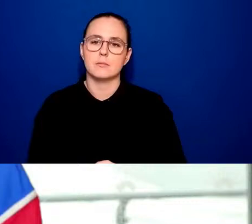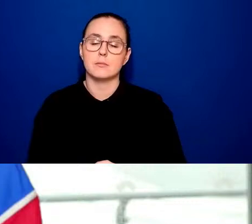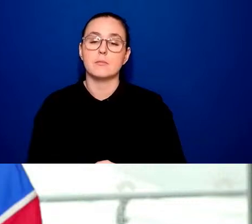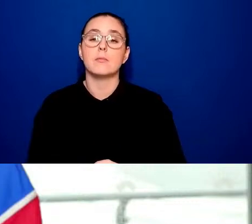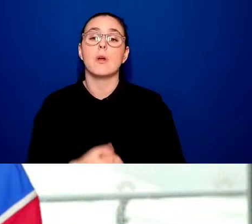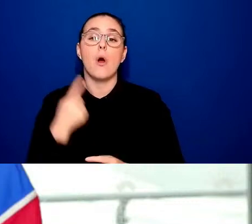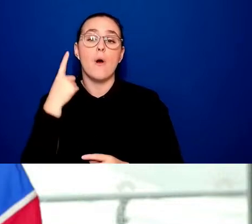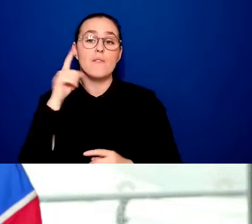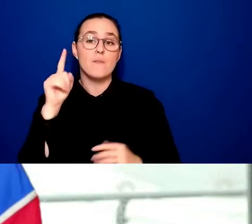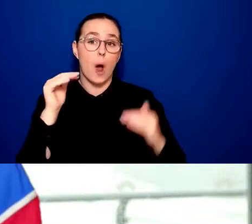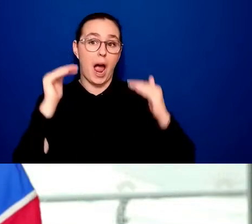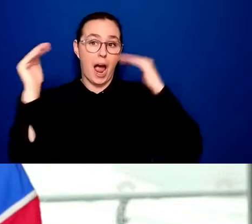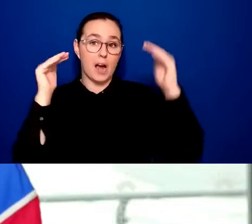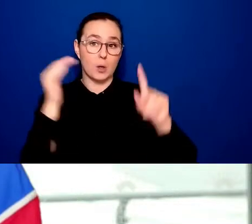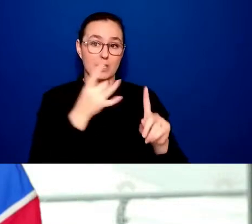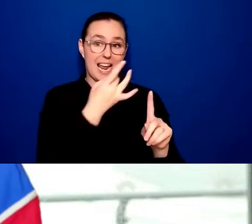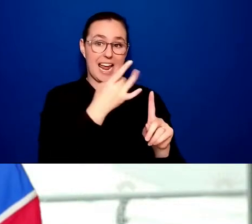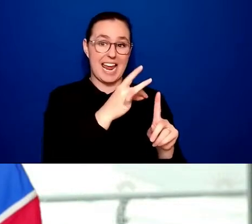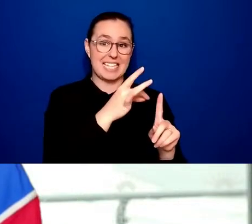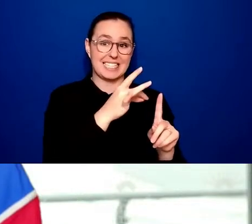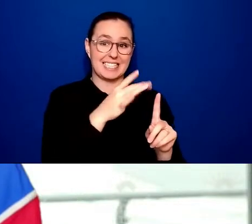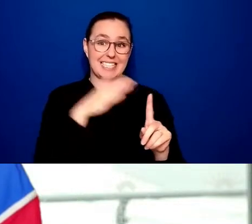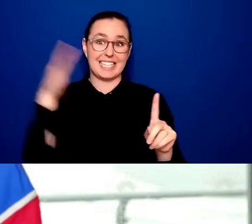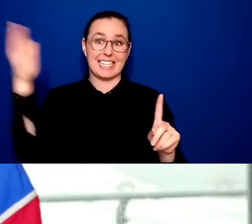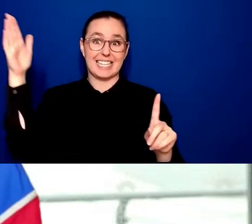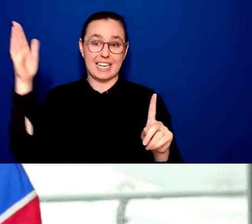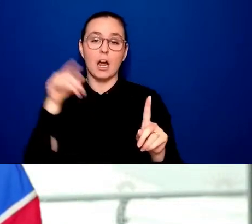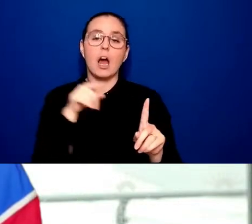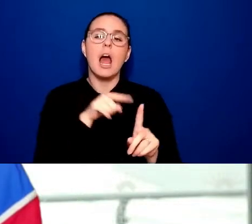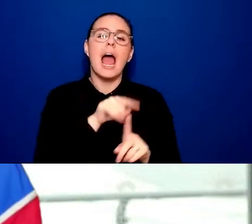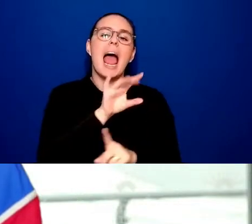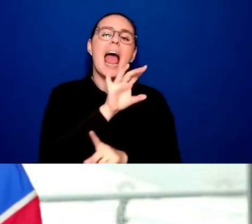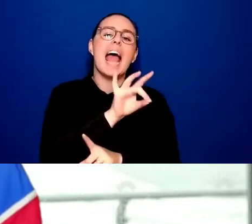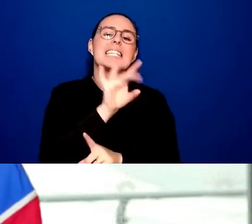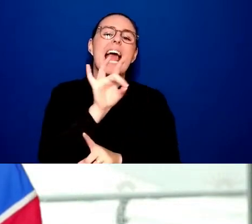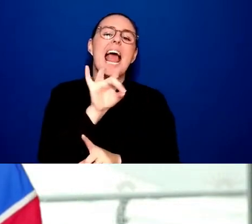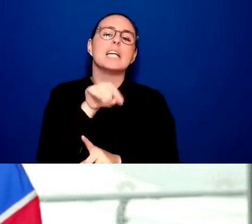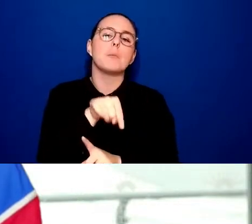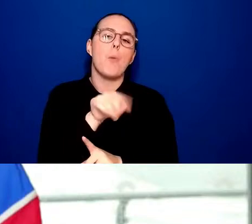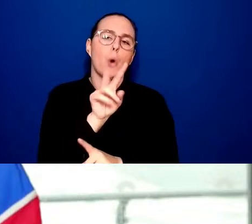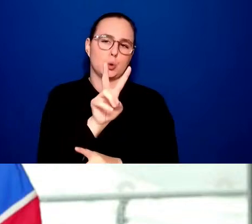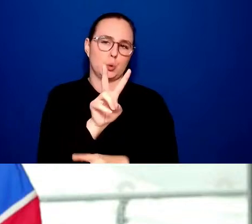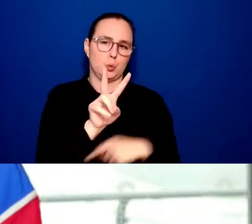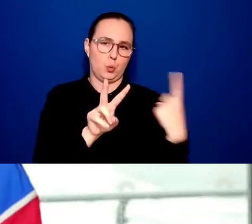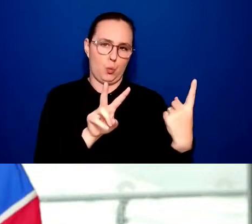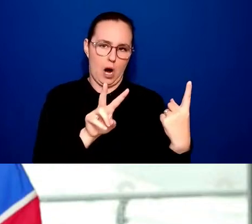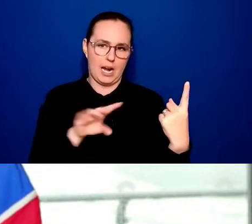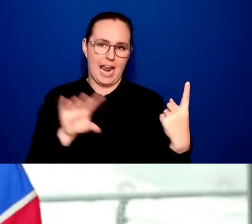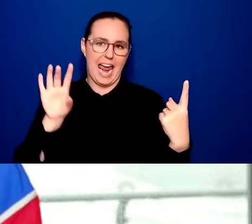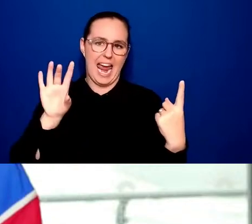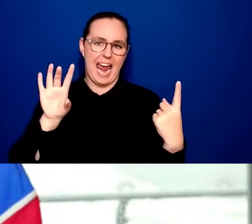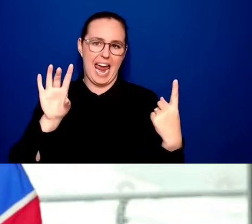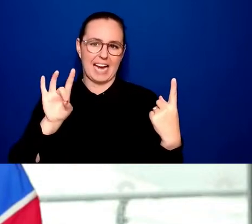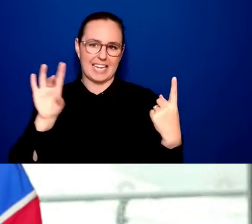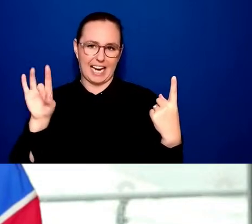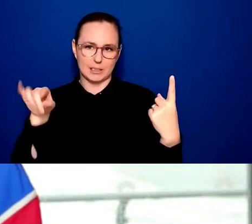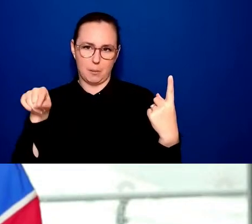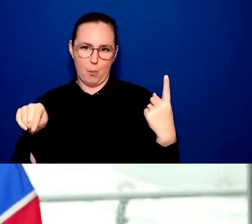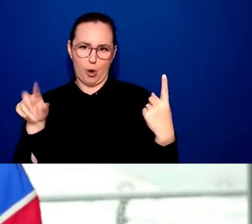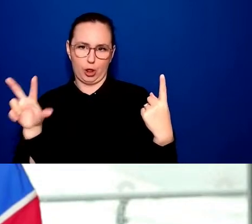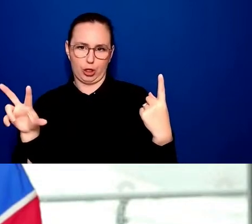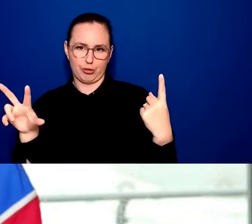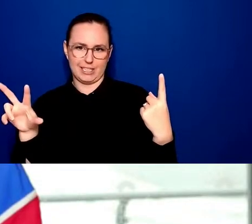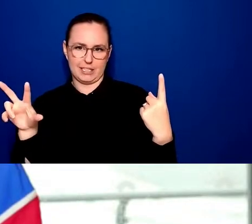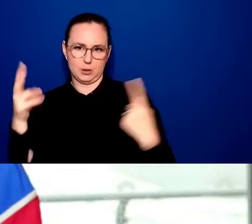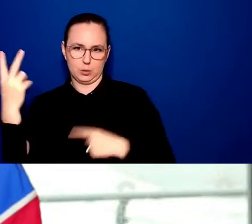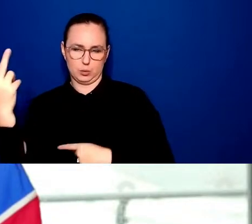those 18 and above, those numbers are 88.2% first dose and 81.3% fully vaccinated. So we continue to make